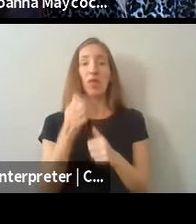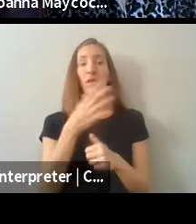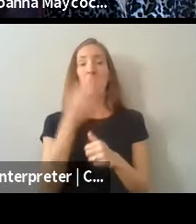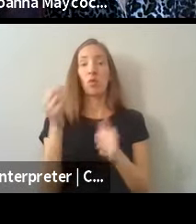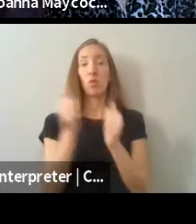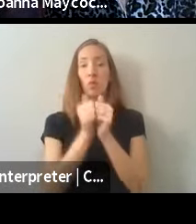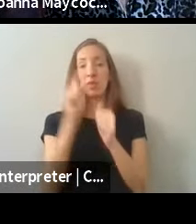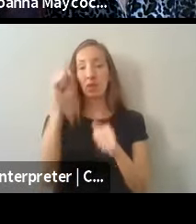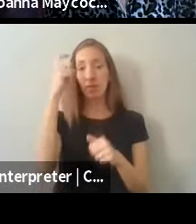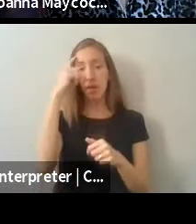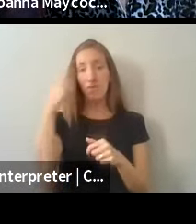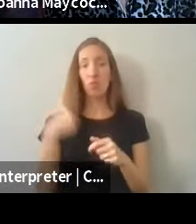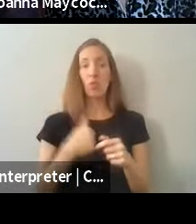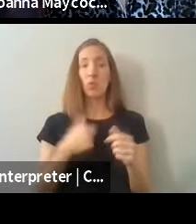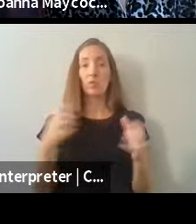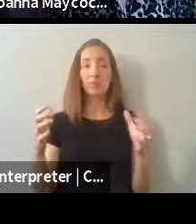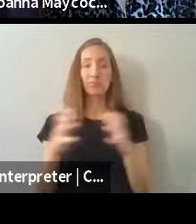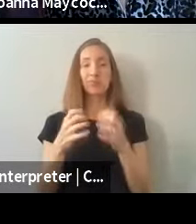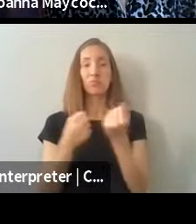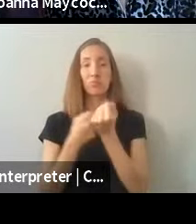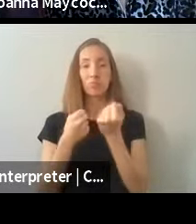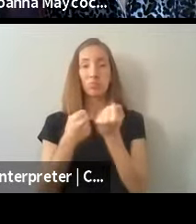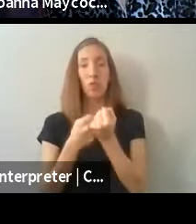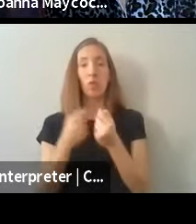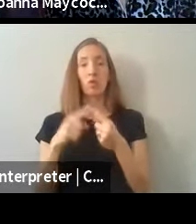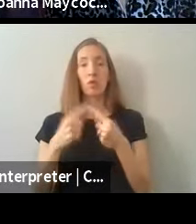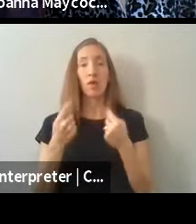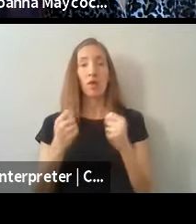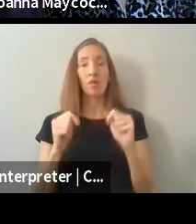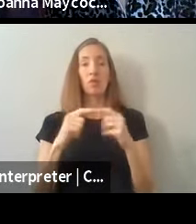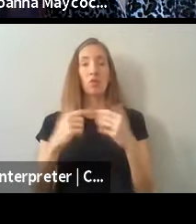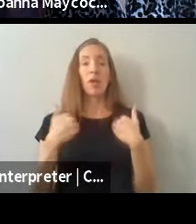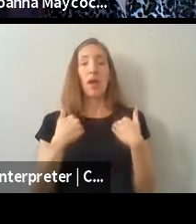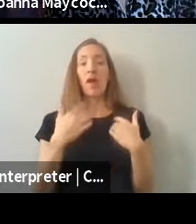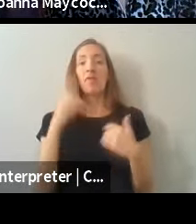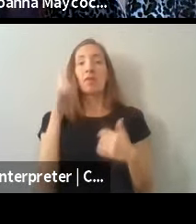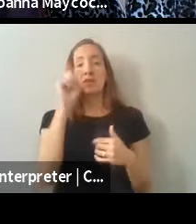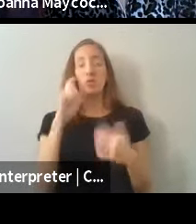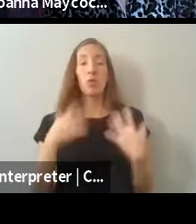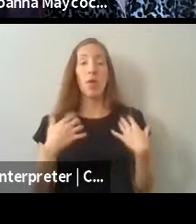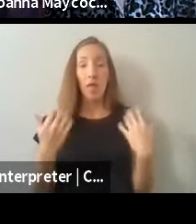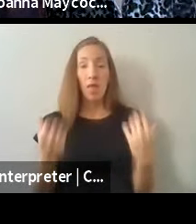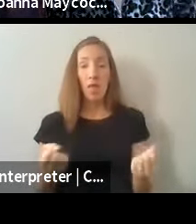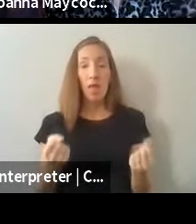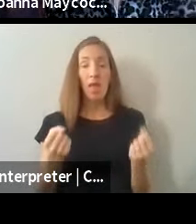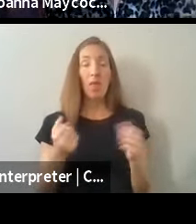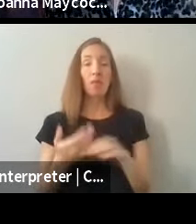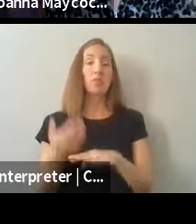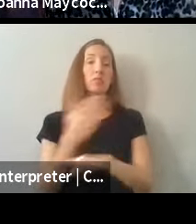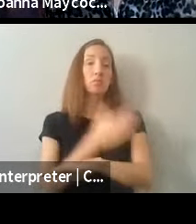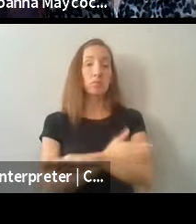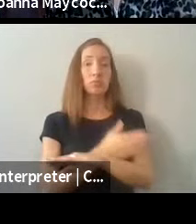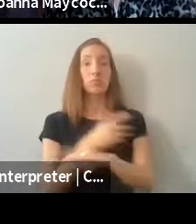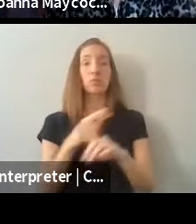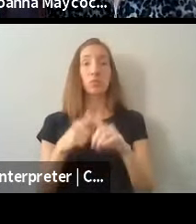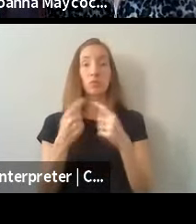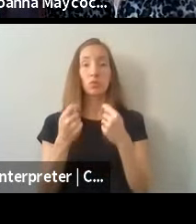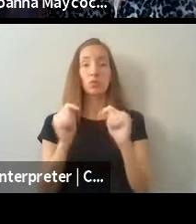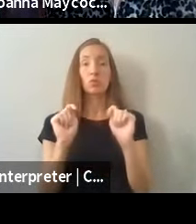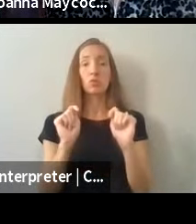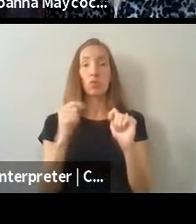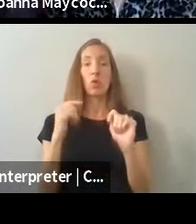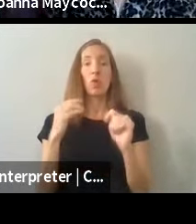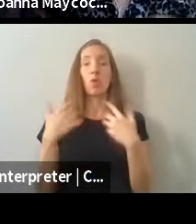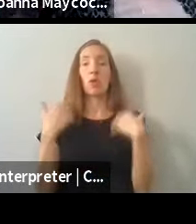and reproductive health and measure to address gender-based violence embedded in health system to ensure sustainable recovery